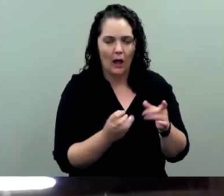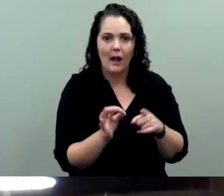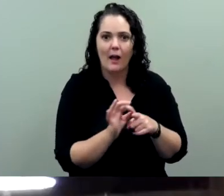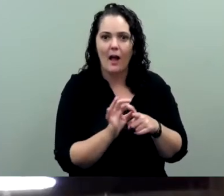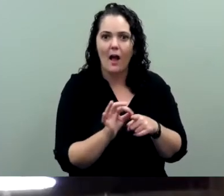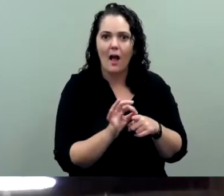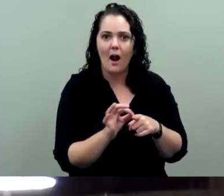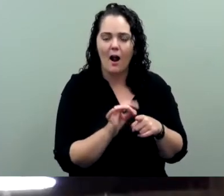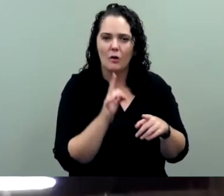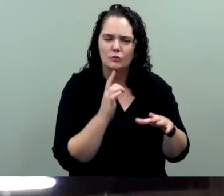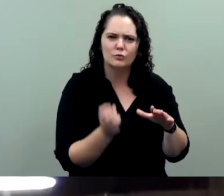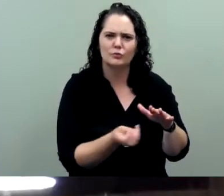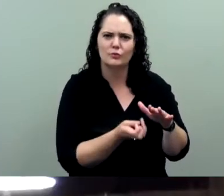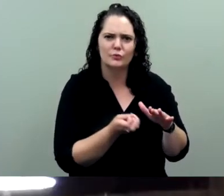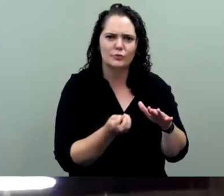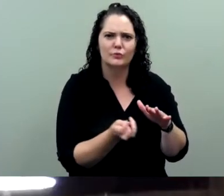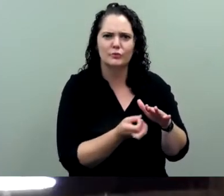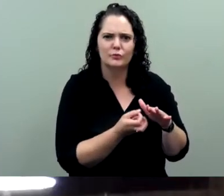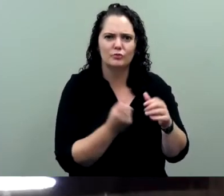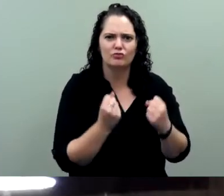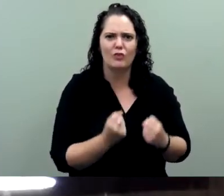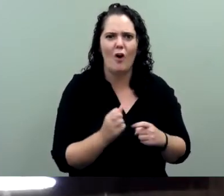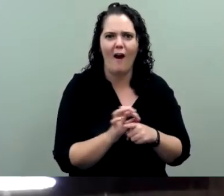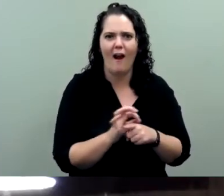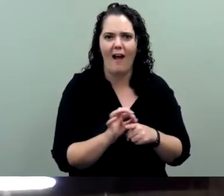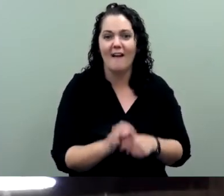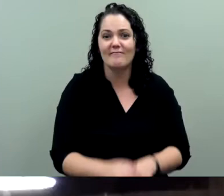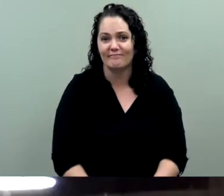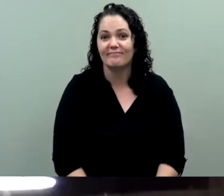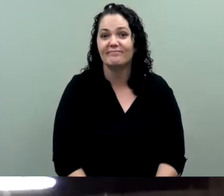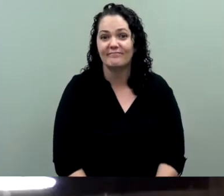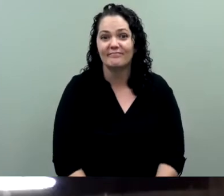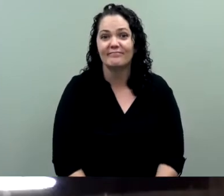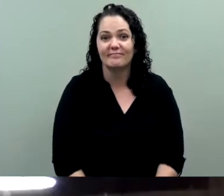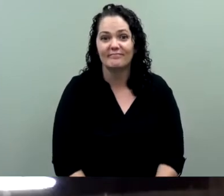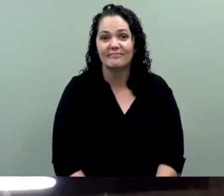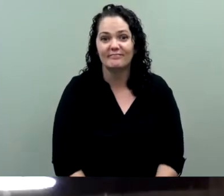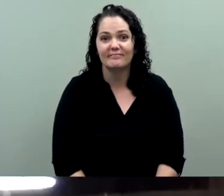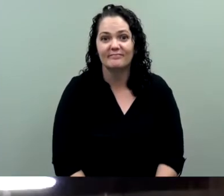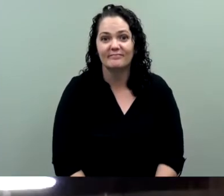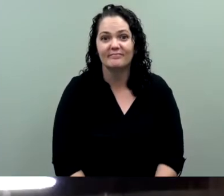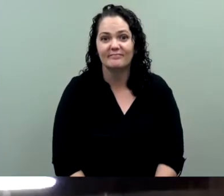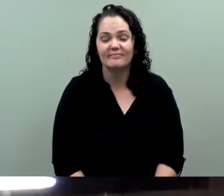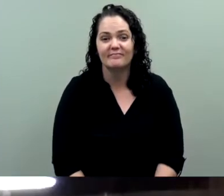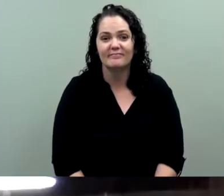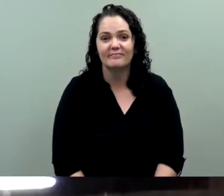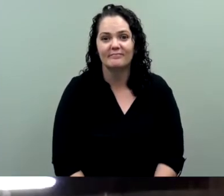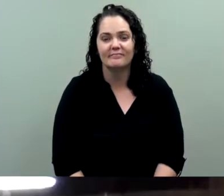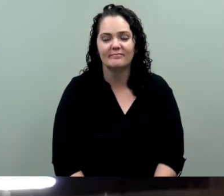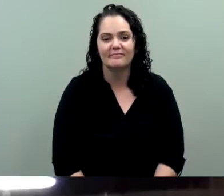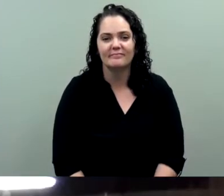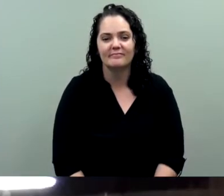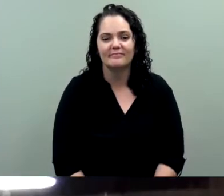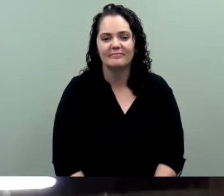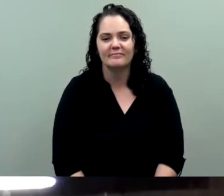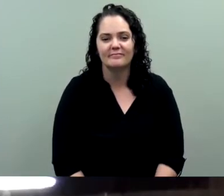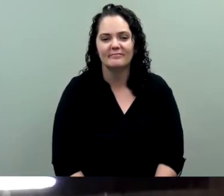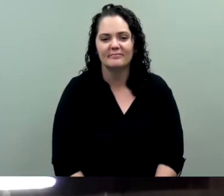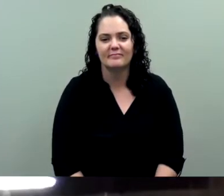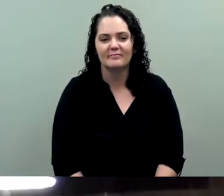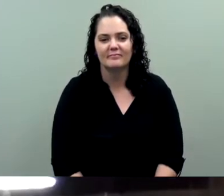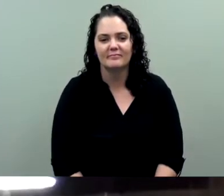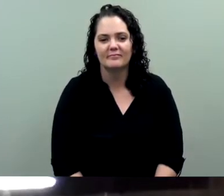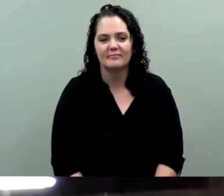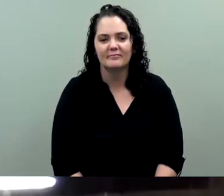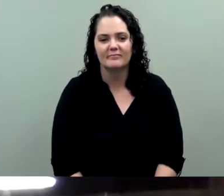an intense blood red, it'll go really quickly. All right, so let's come back over here. Okay. All right, and